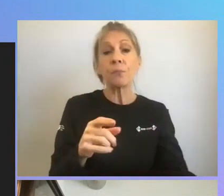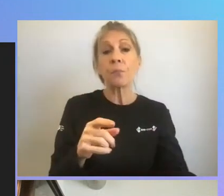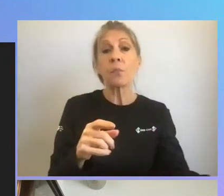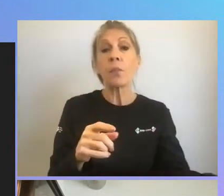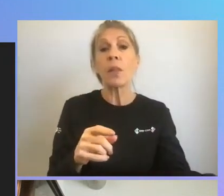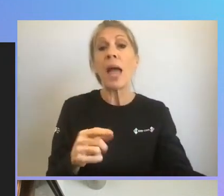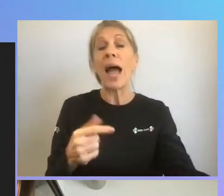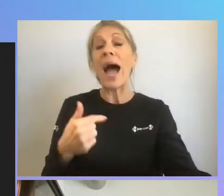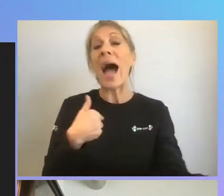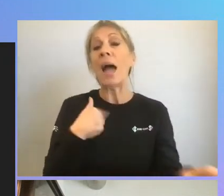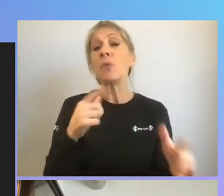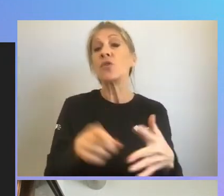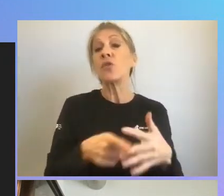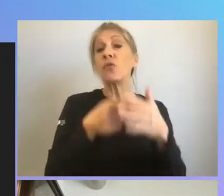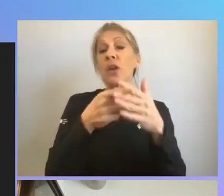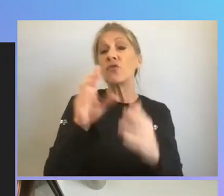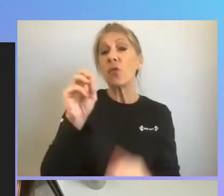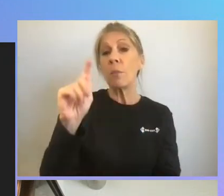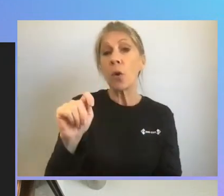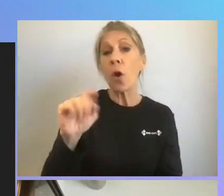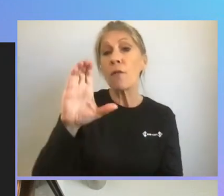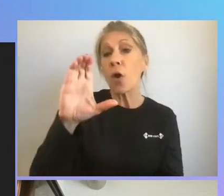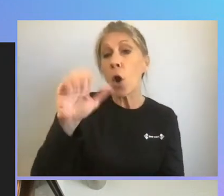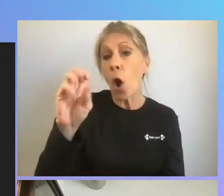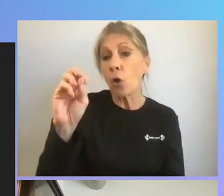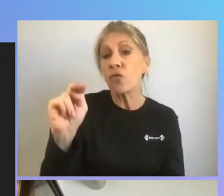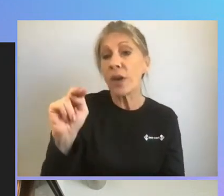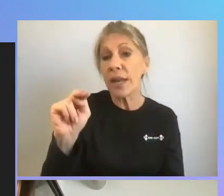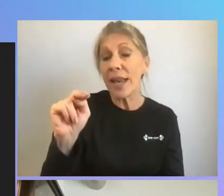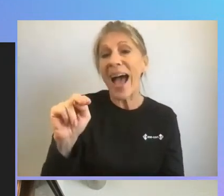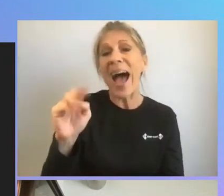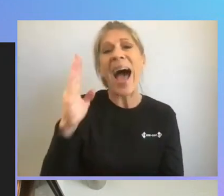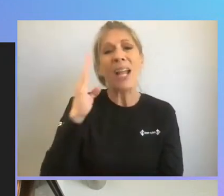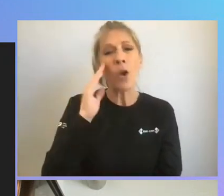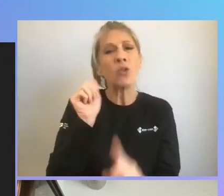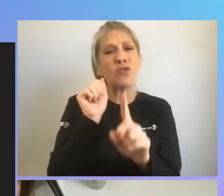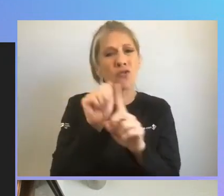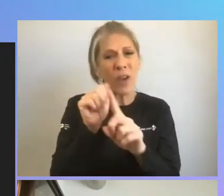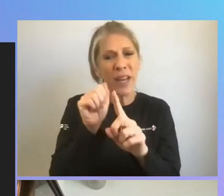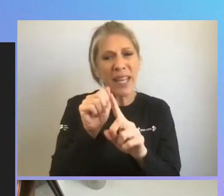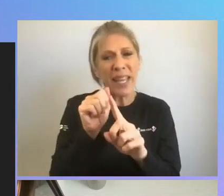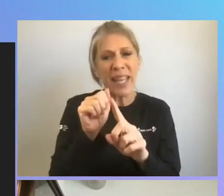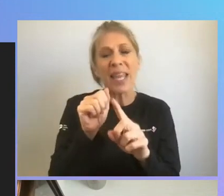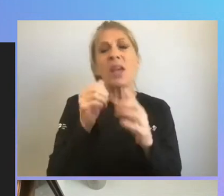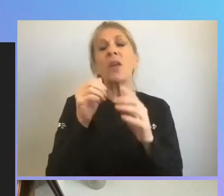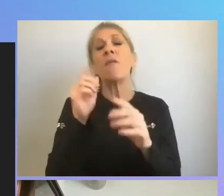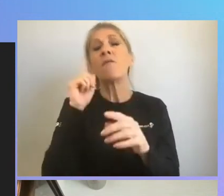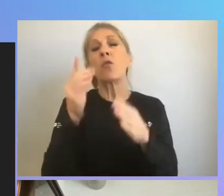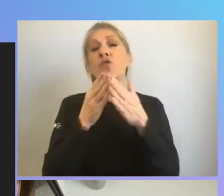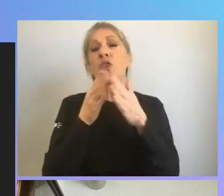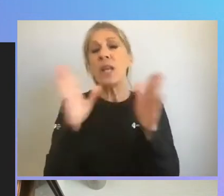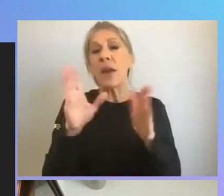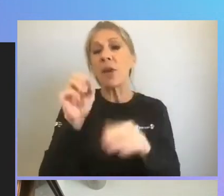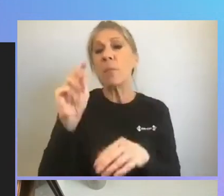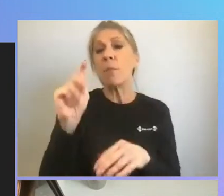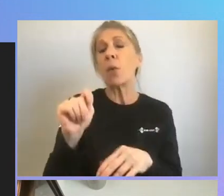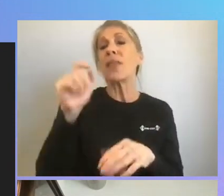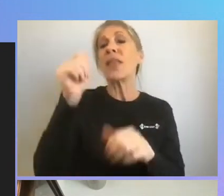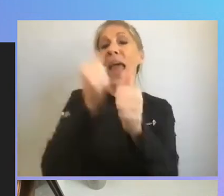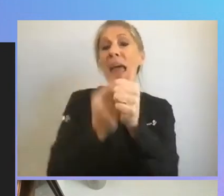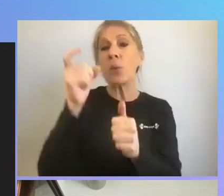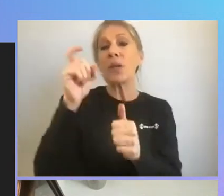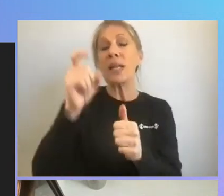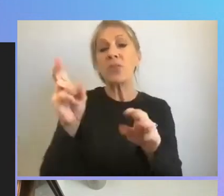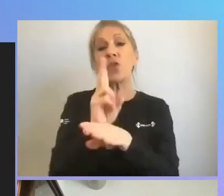of the original contributors of Cauldron, so I know how tricky implementing generic components that everyone at your organization needs to use for all the different